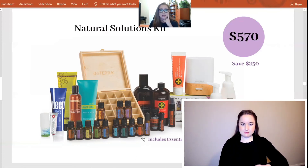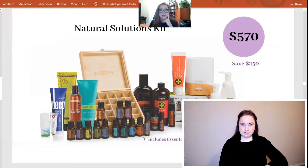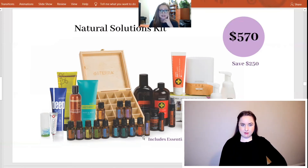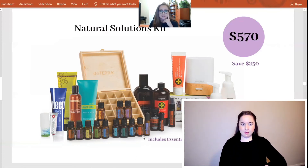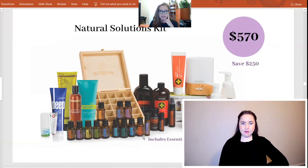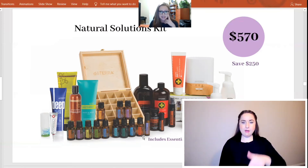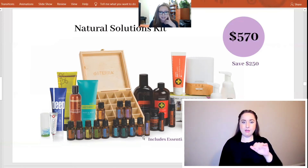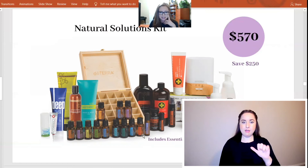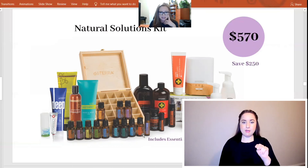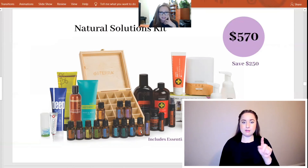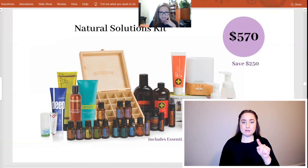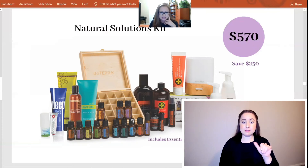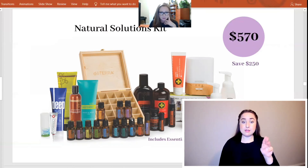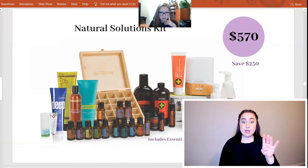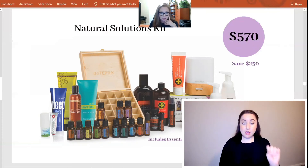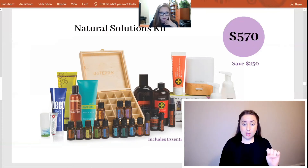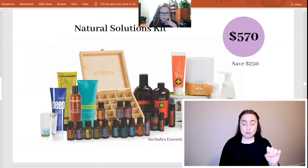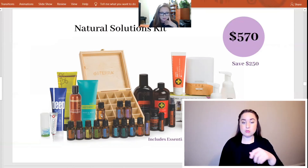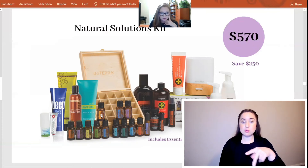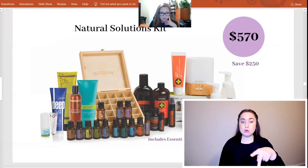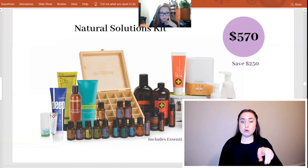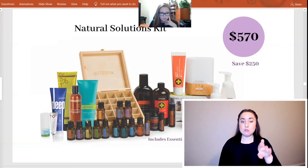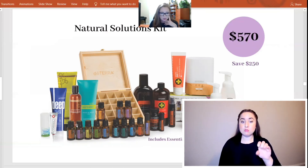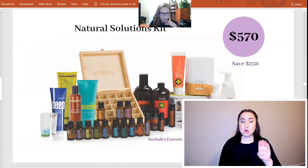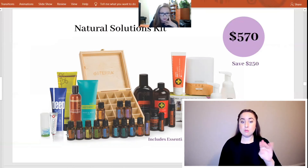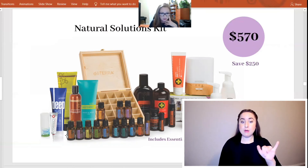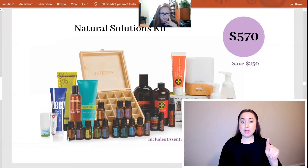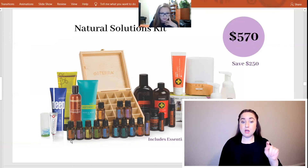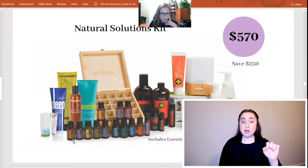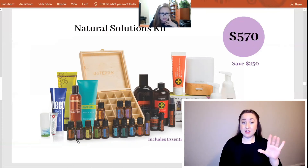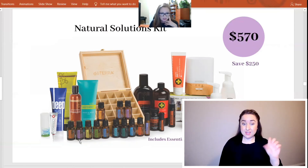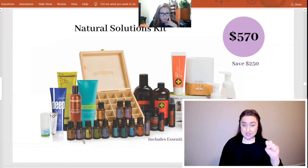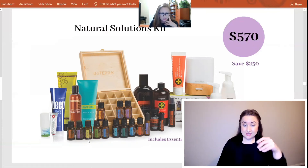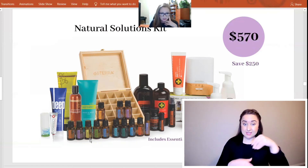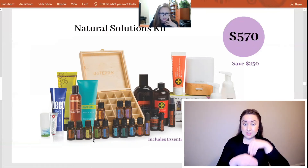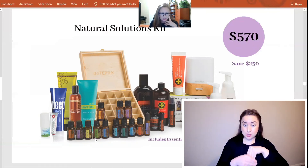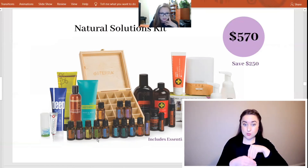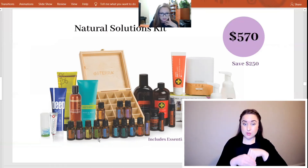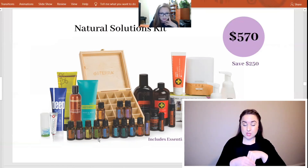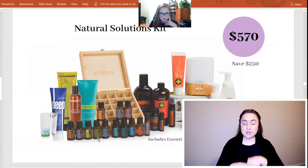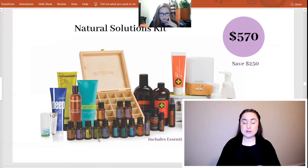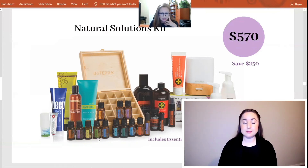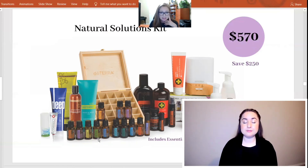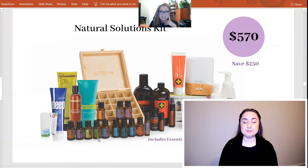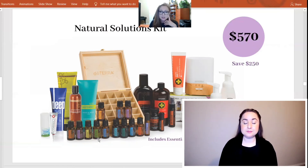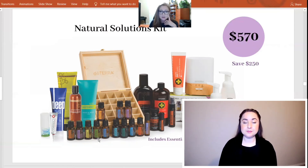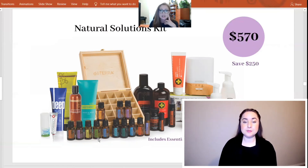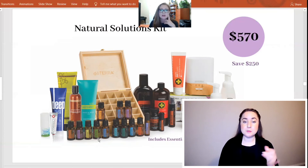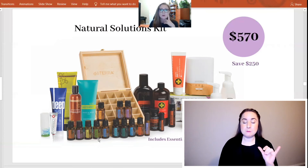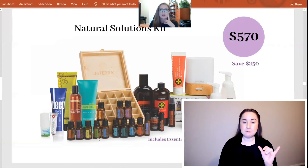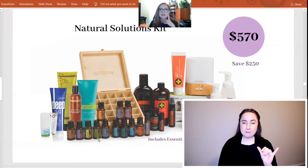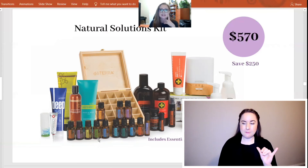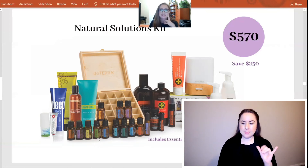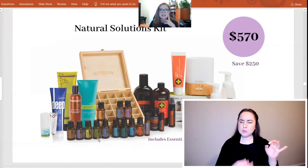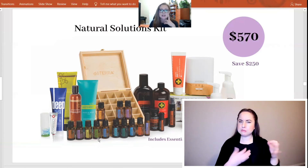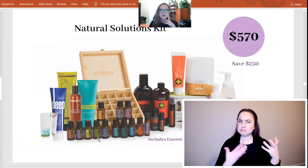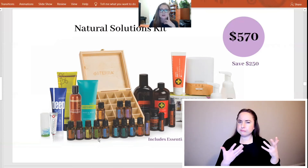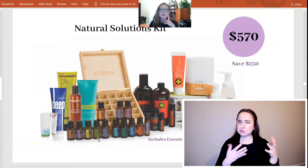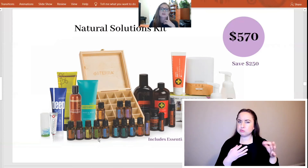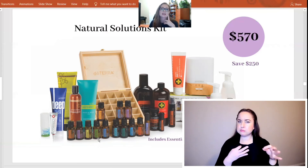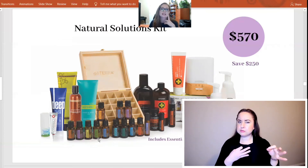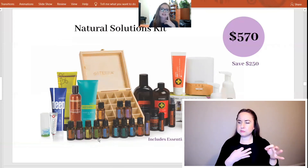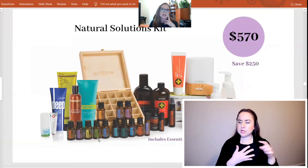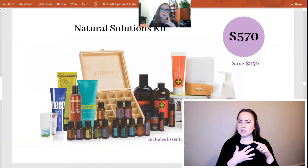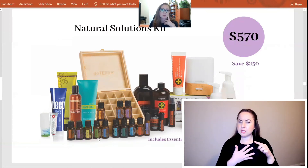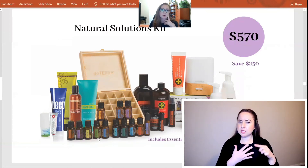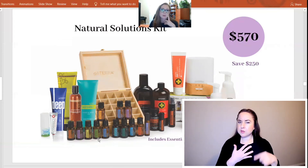And then let's see, we covered all of these oils. Tea tree oil is in here.